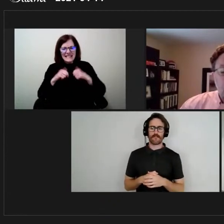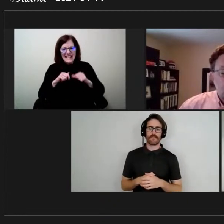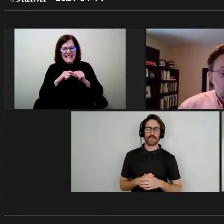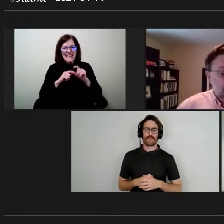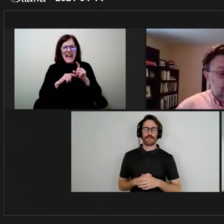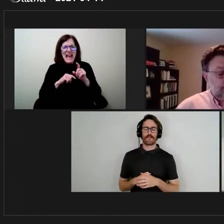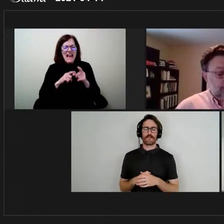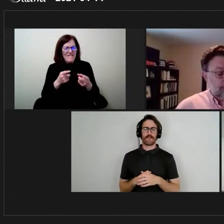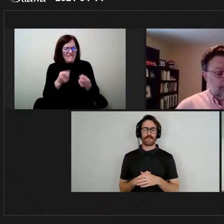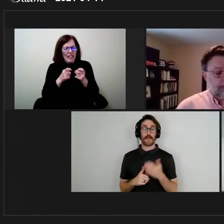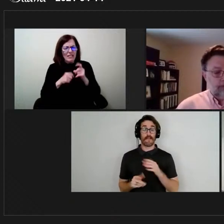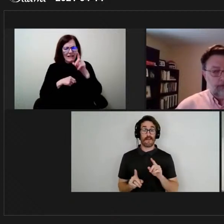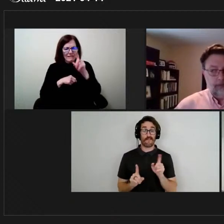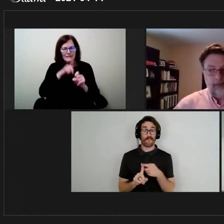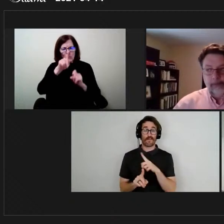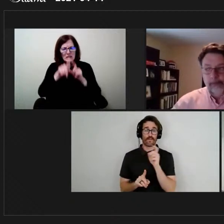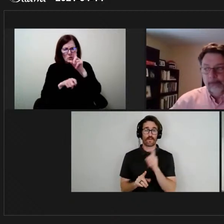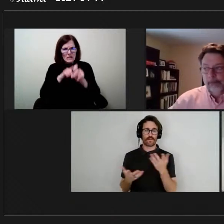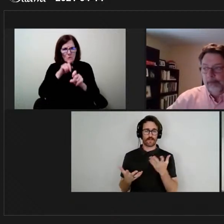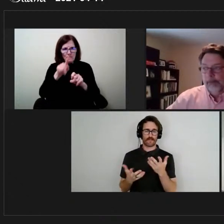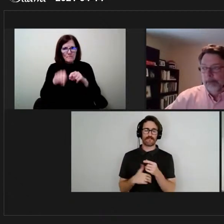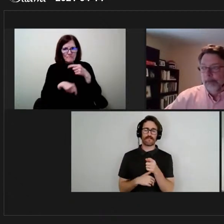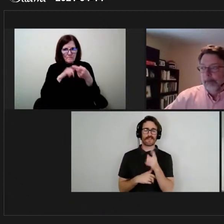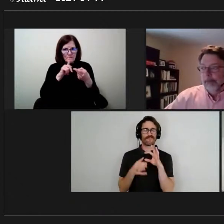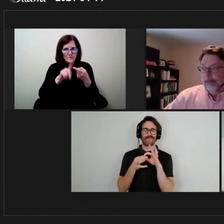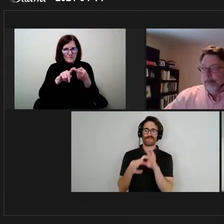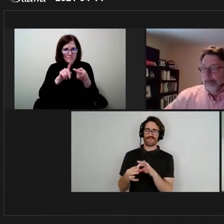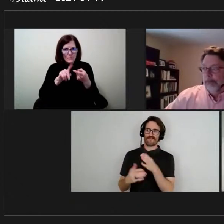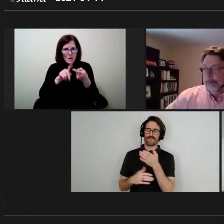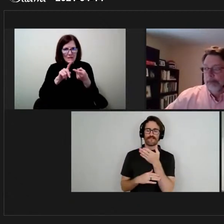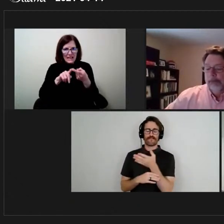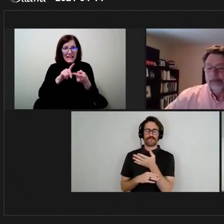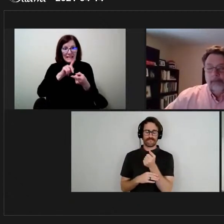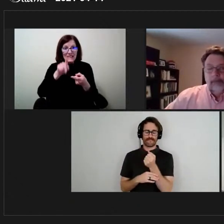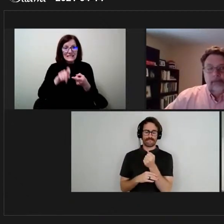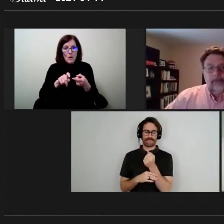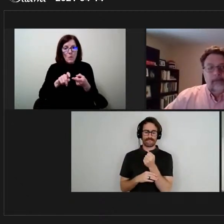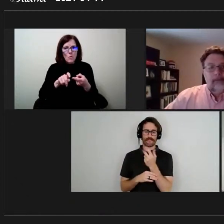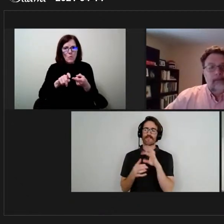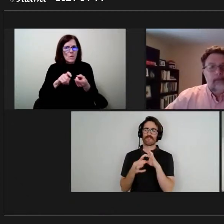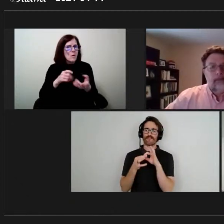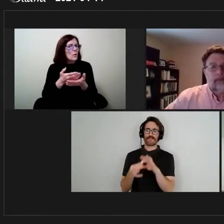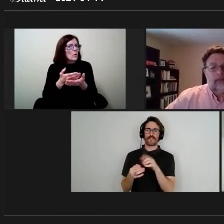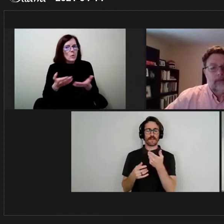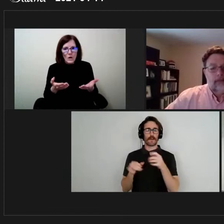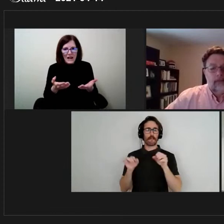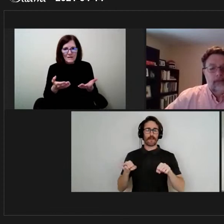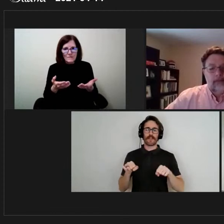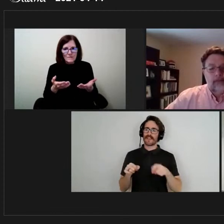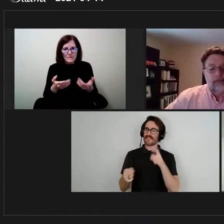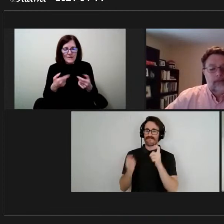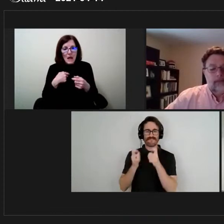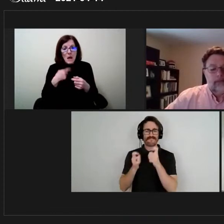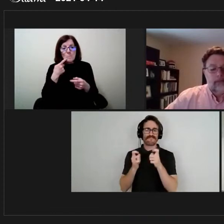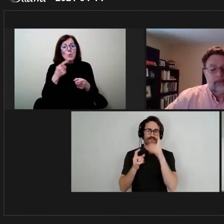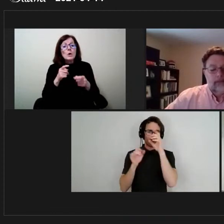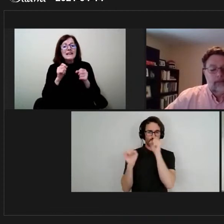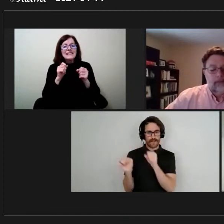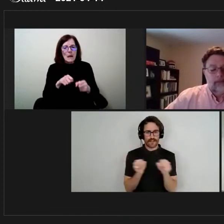first question is really around the ability to amend our strategy